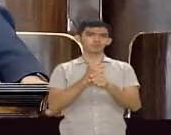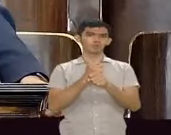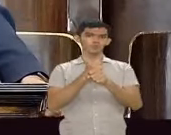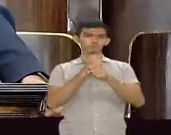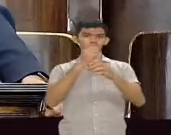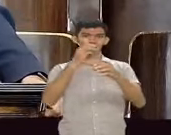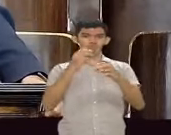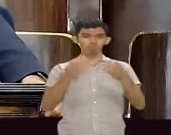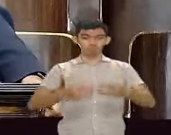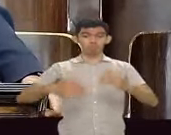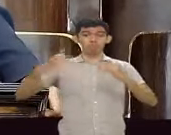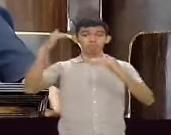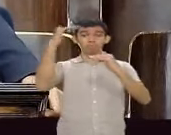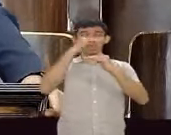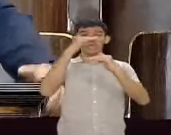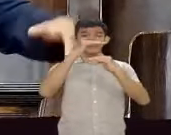business.